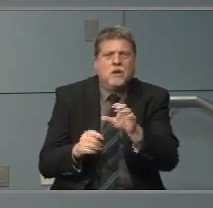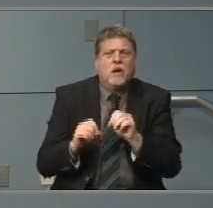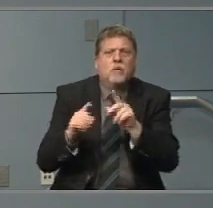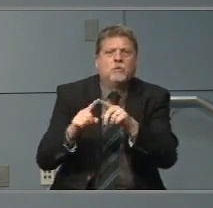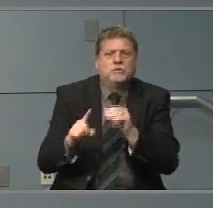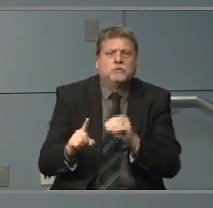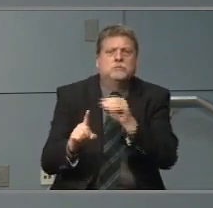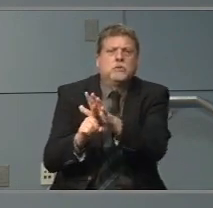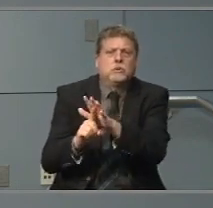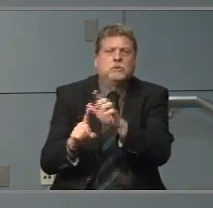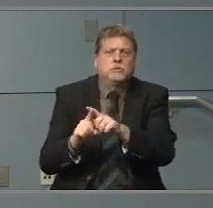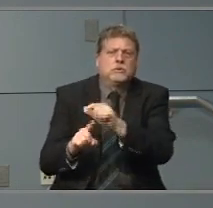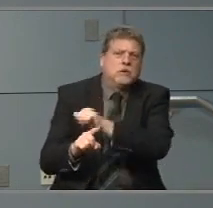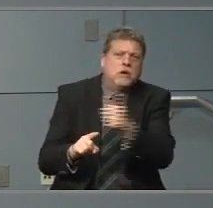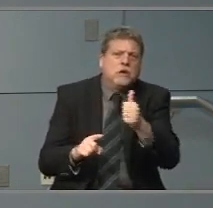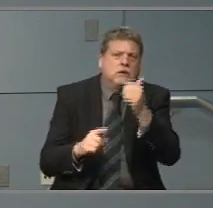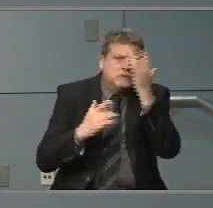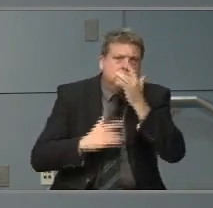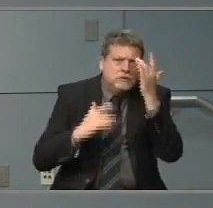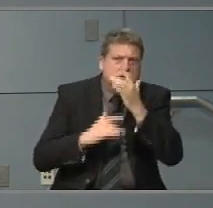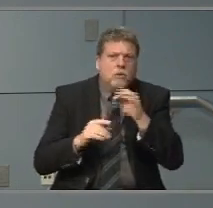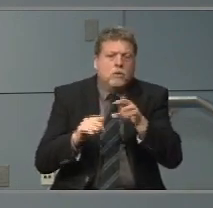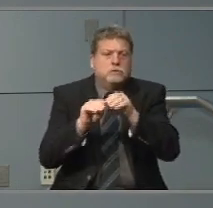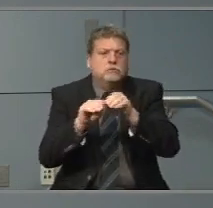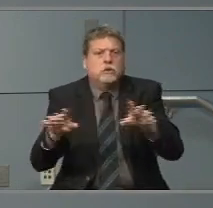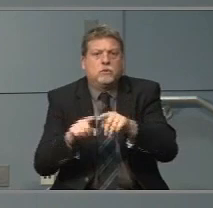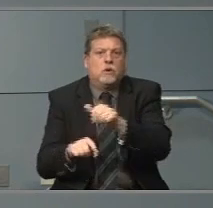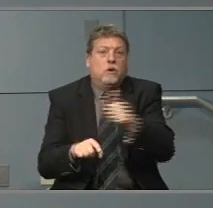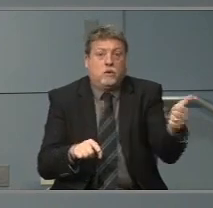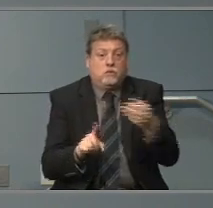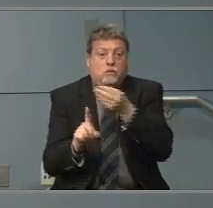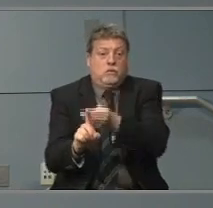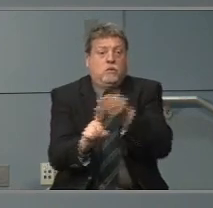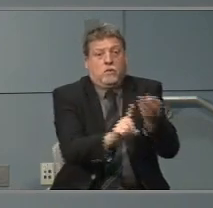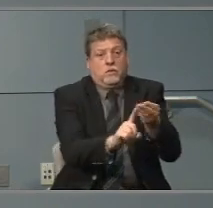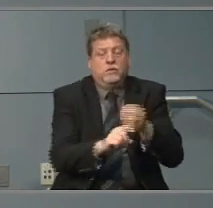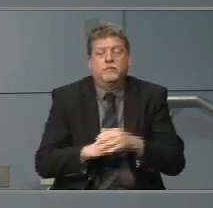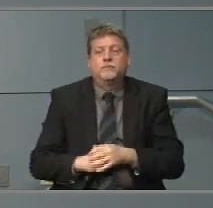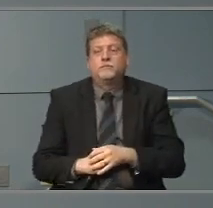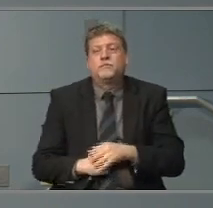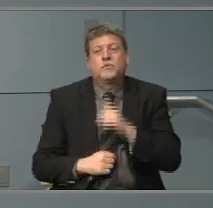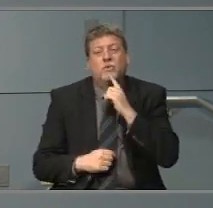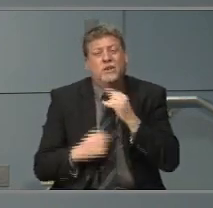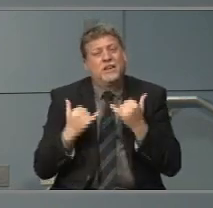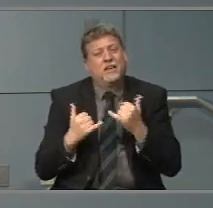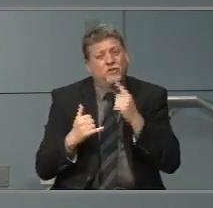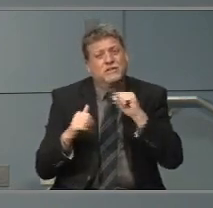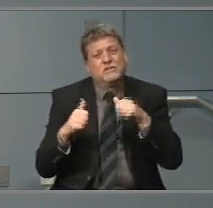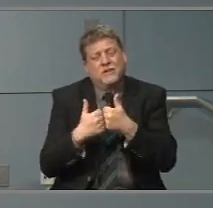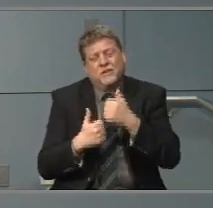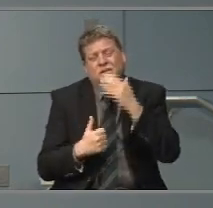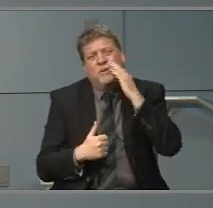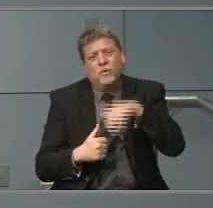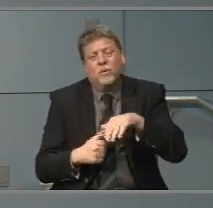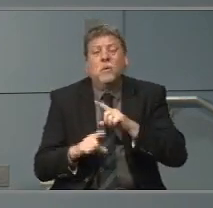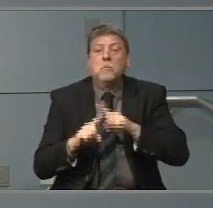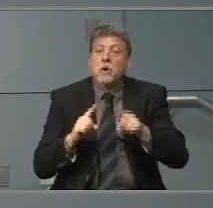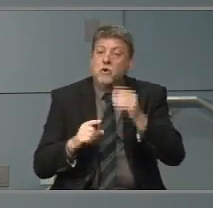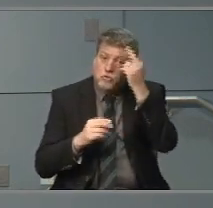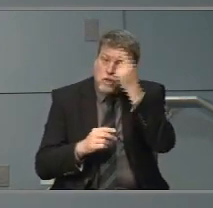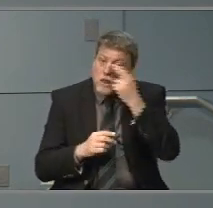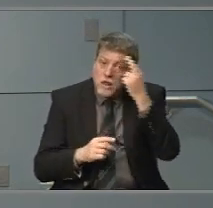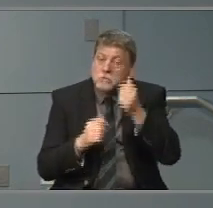exposed to viruses or expose others. I know this is a challenging time, but it is important to remember that the vast majority of people